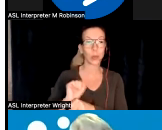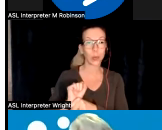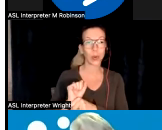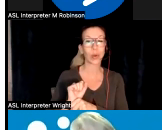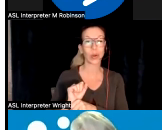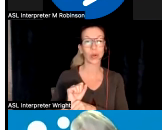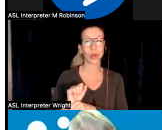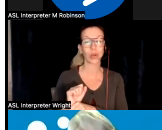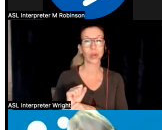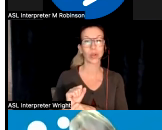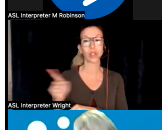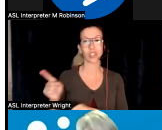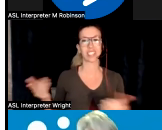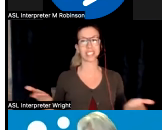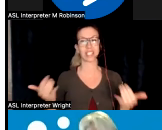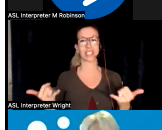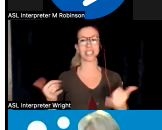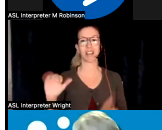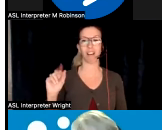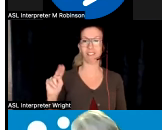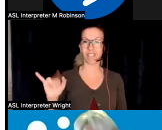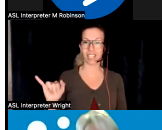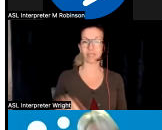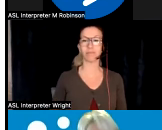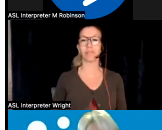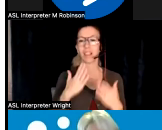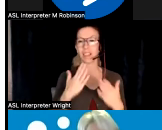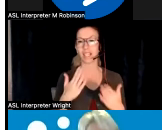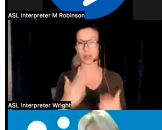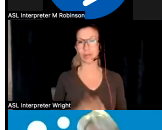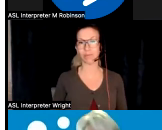on today as well to help us. Hi, Anvi, and thank you, Anvi.